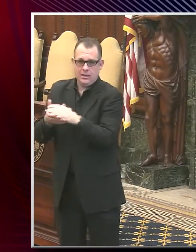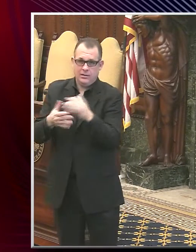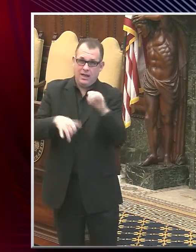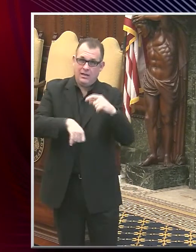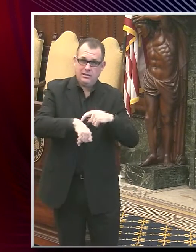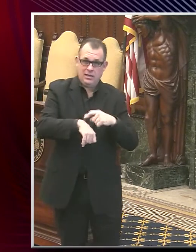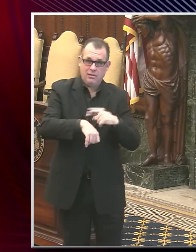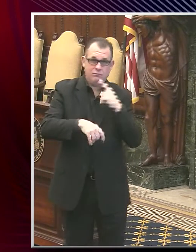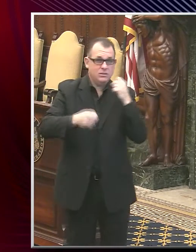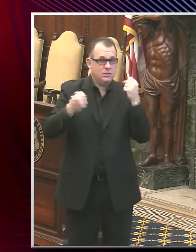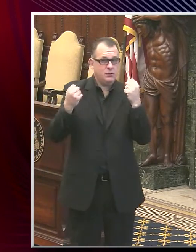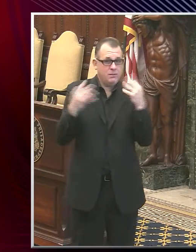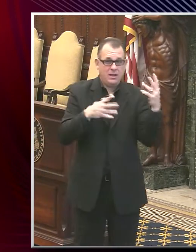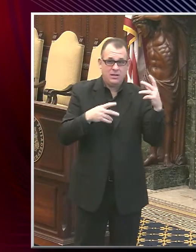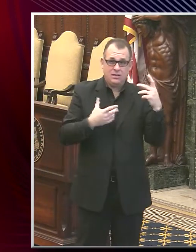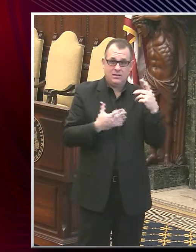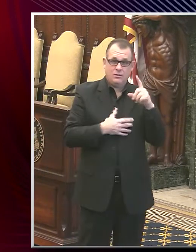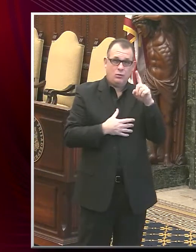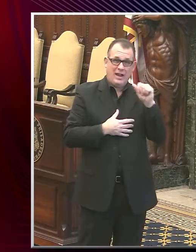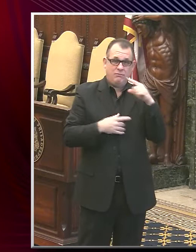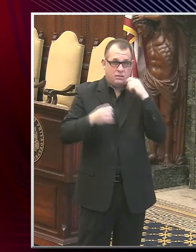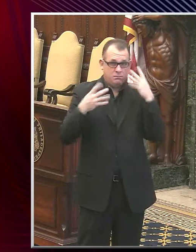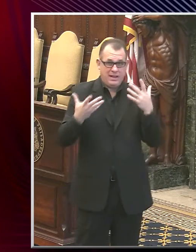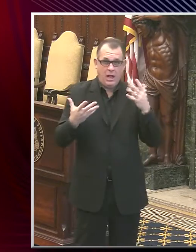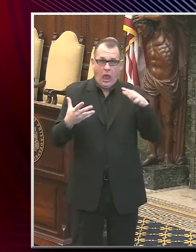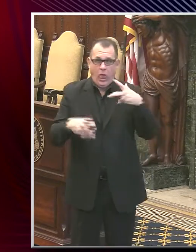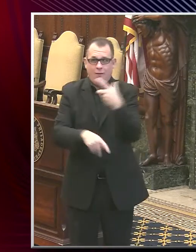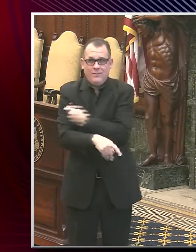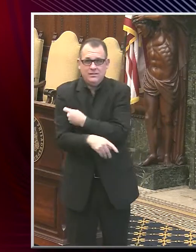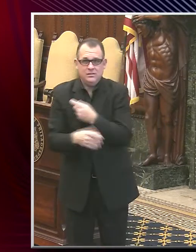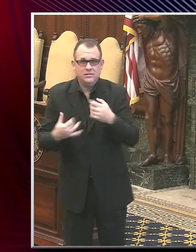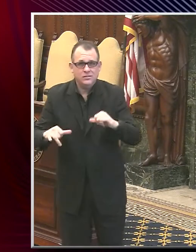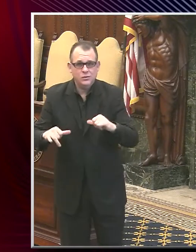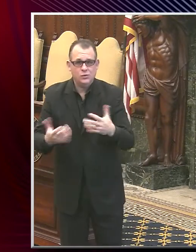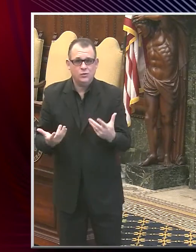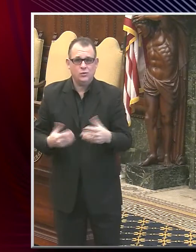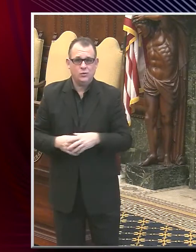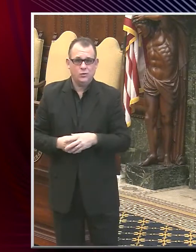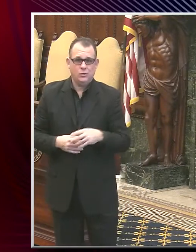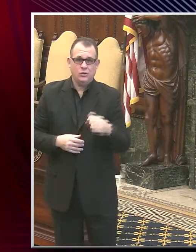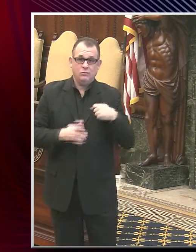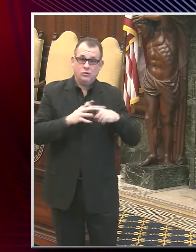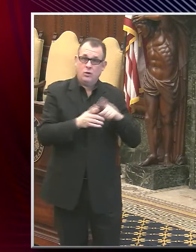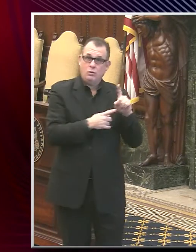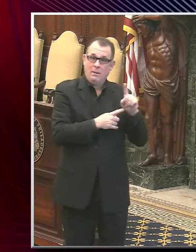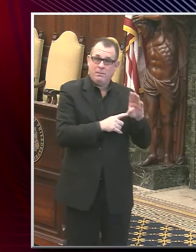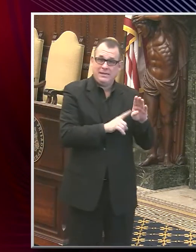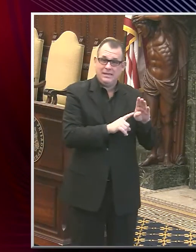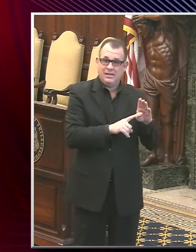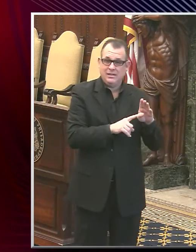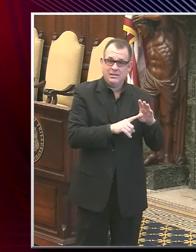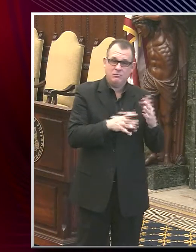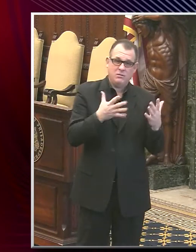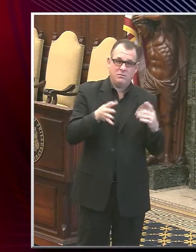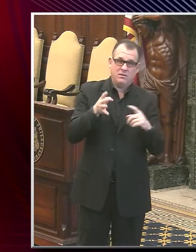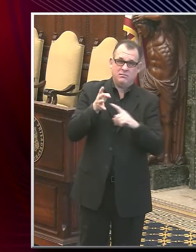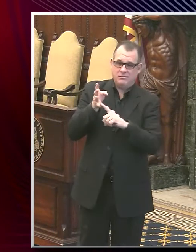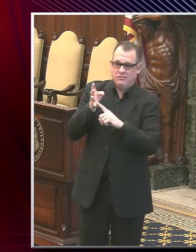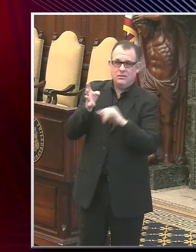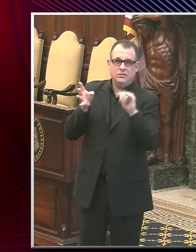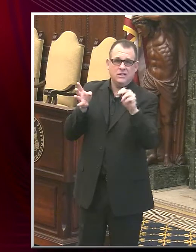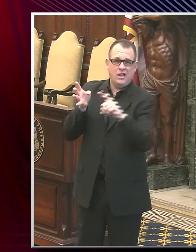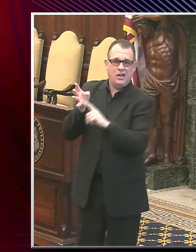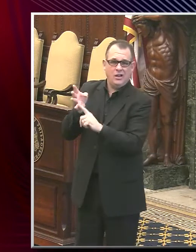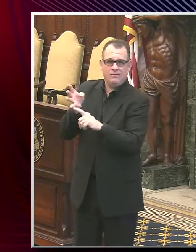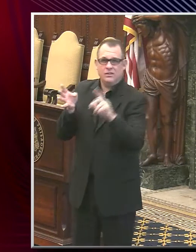We're still at the point where there are many people in phase 1A that we need to vaccinate. As I said, we will probably start with phase 1B at the end of